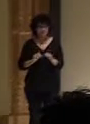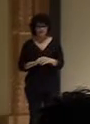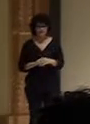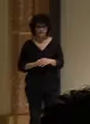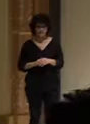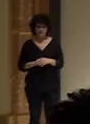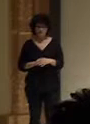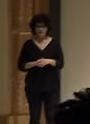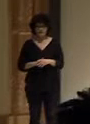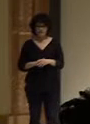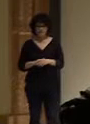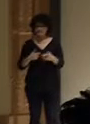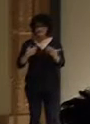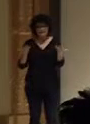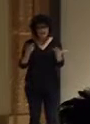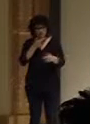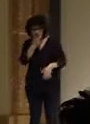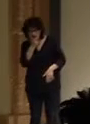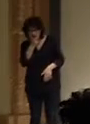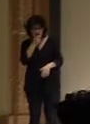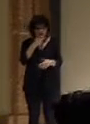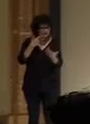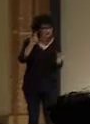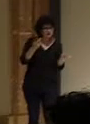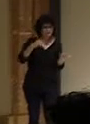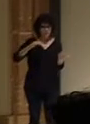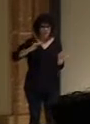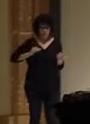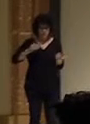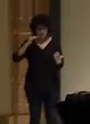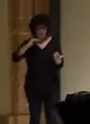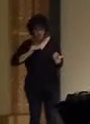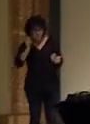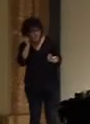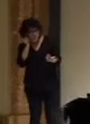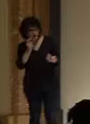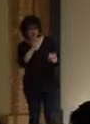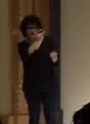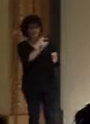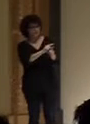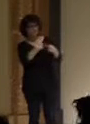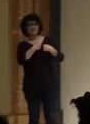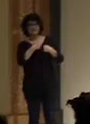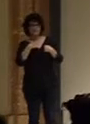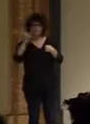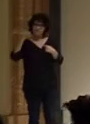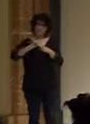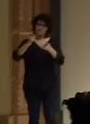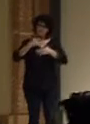I couldn't start without mentioning her name, and now we can open our next meeting in Porto.